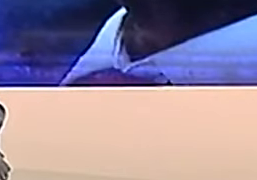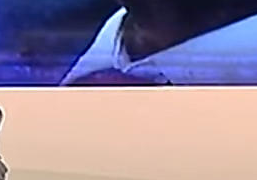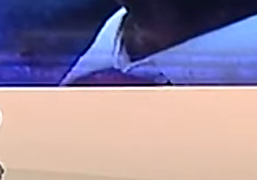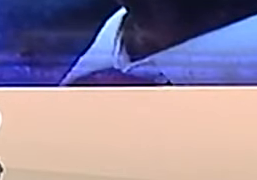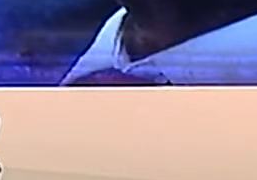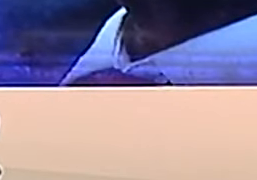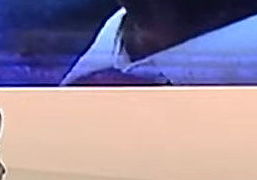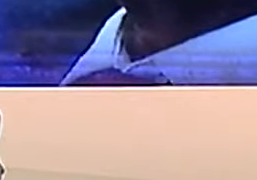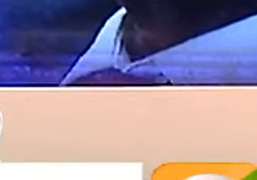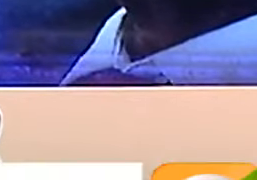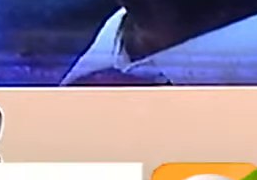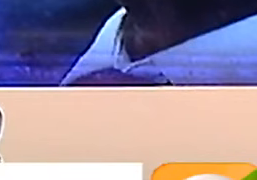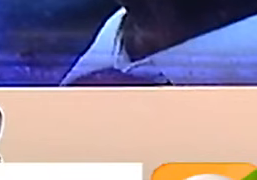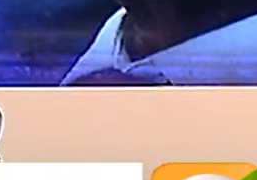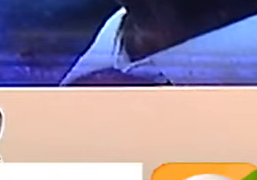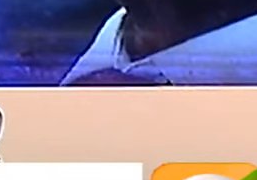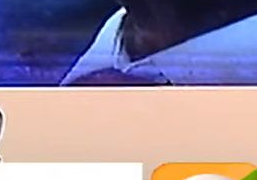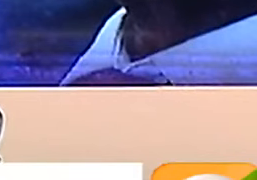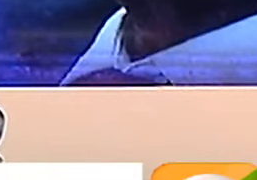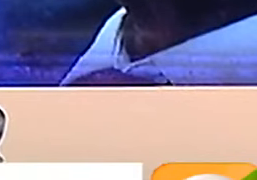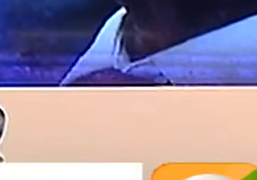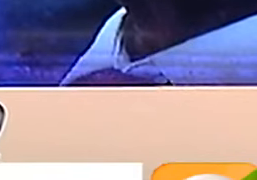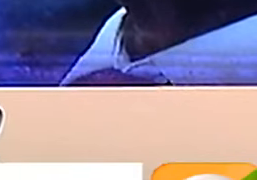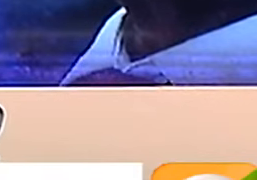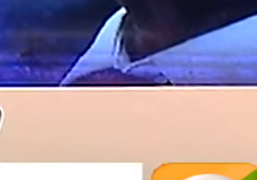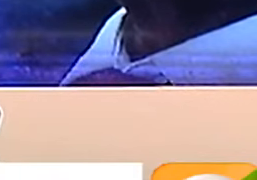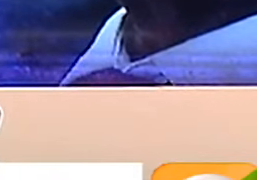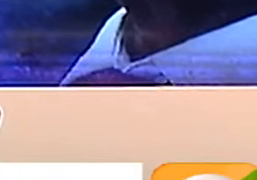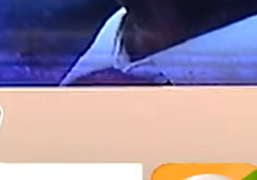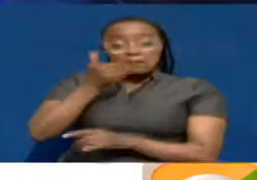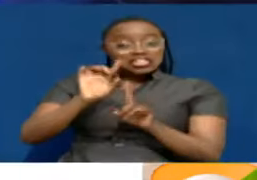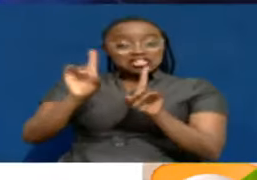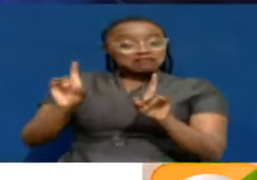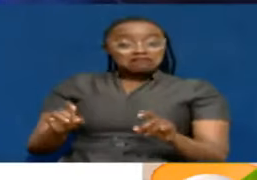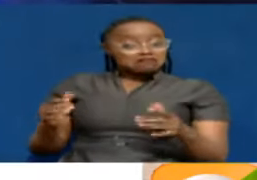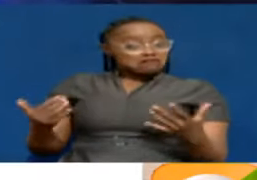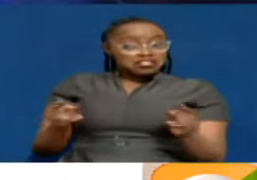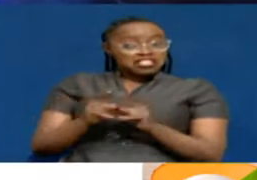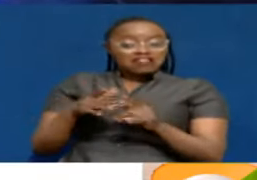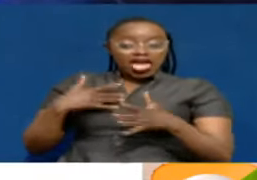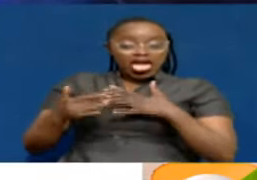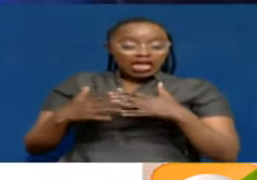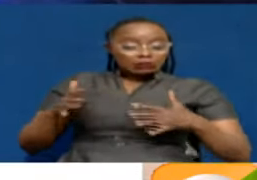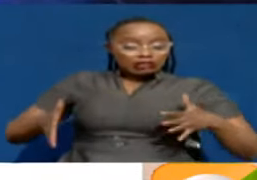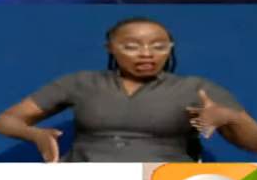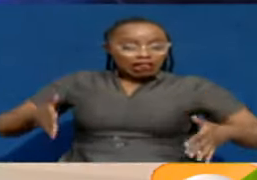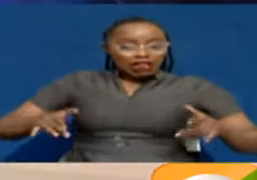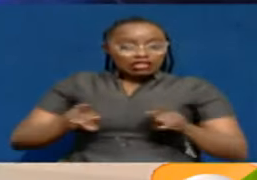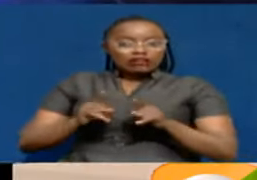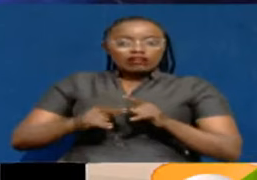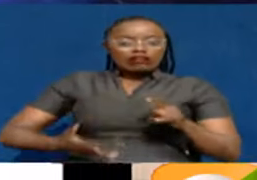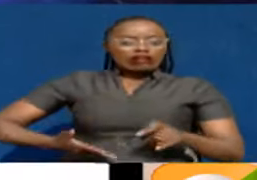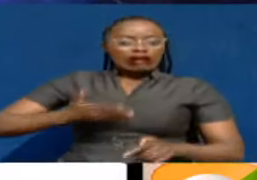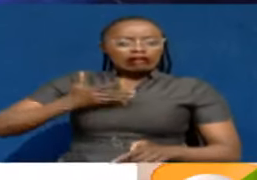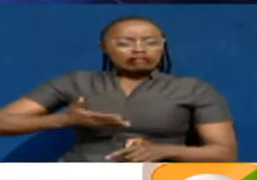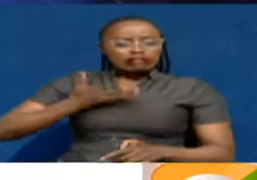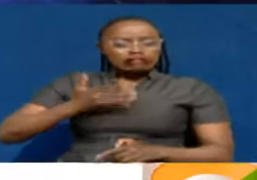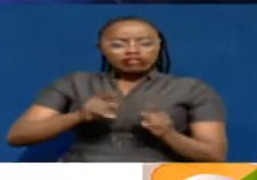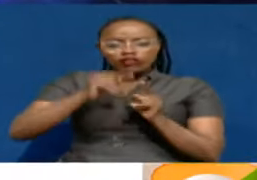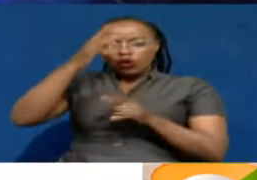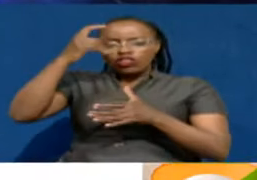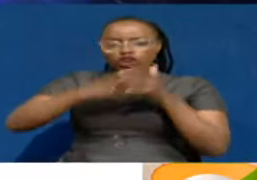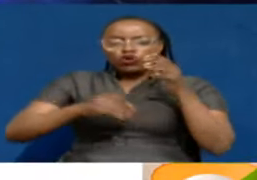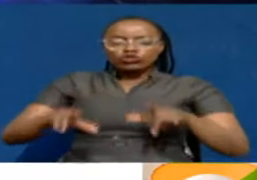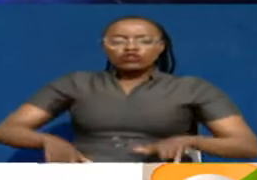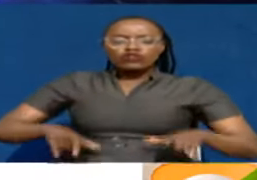Good evening. The News Gang is here, and tonight, are you better off? Empty pockets and angry minds, where the cost of